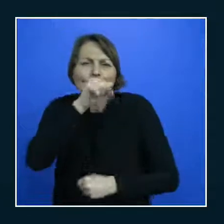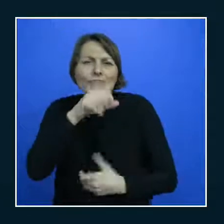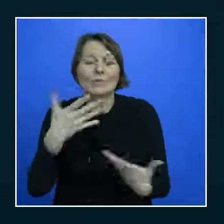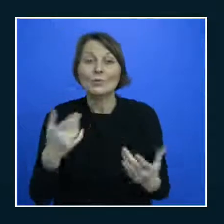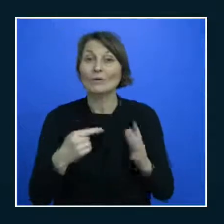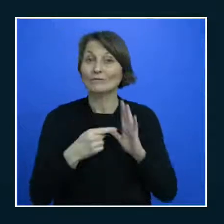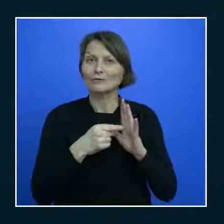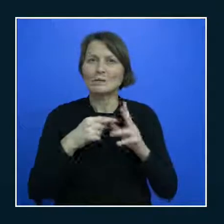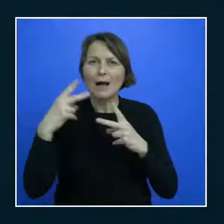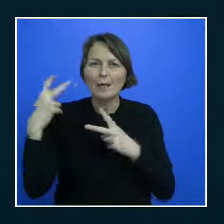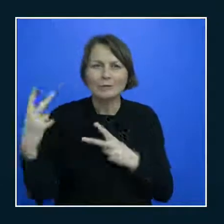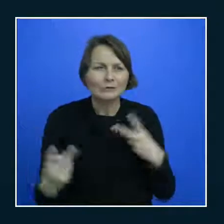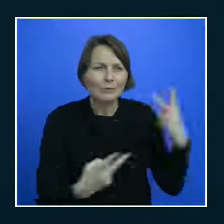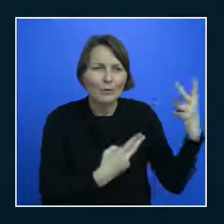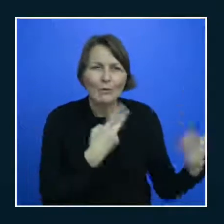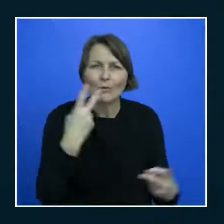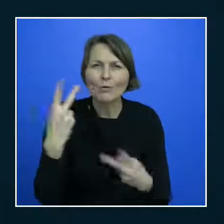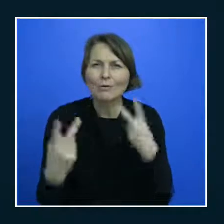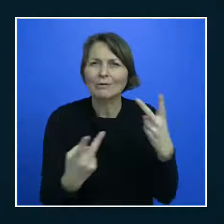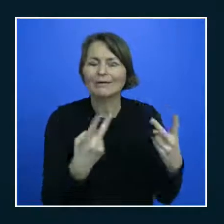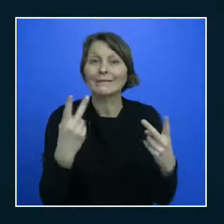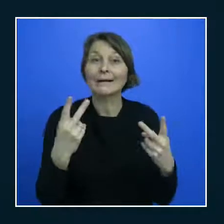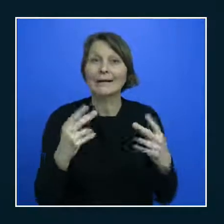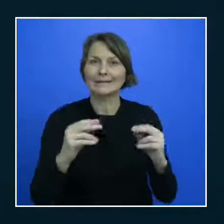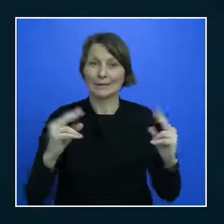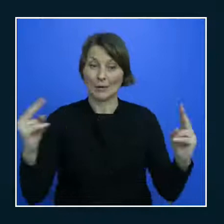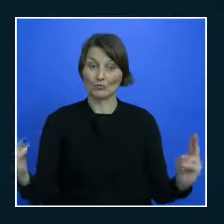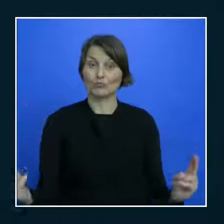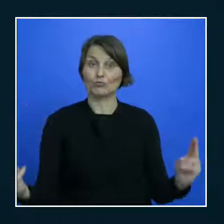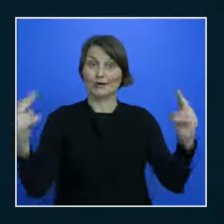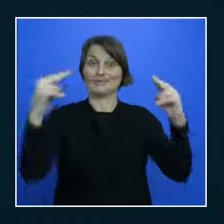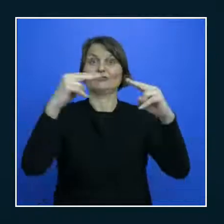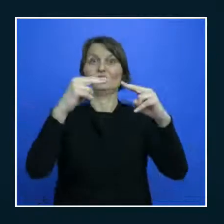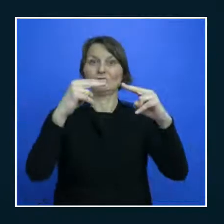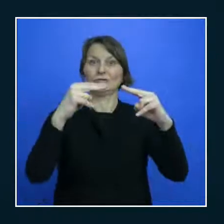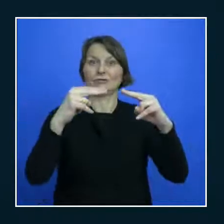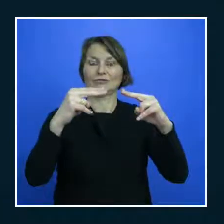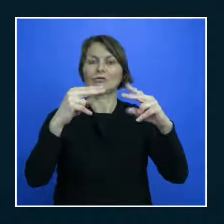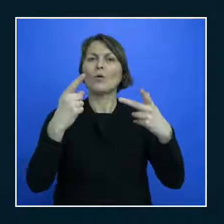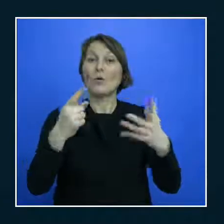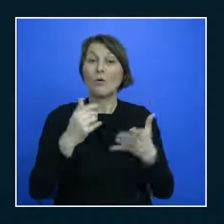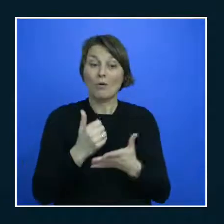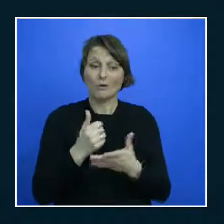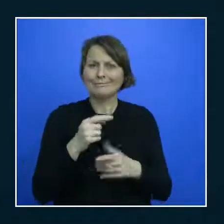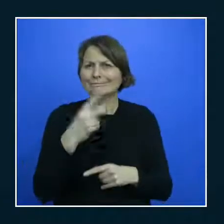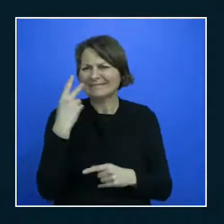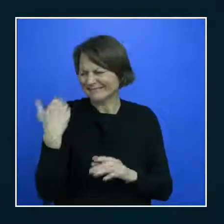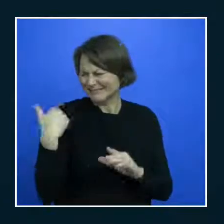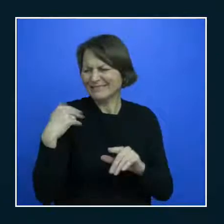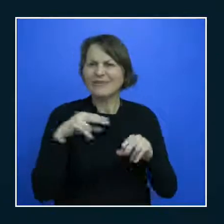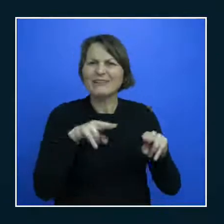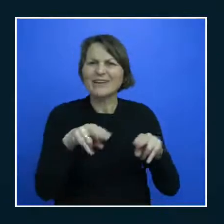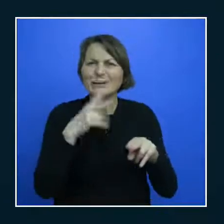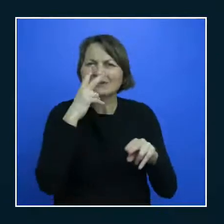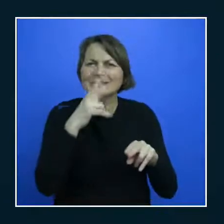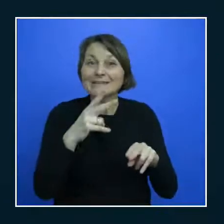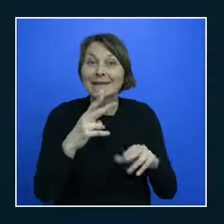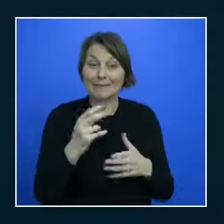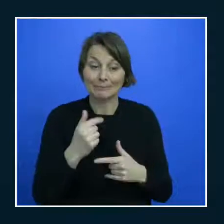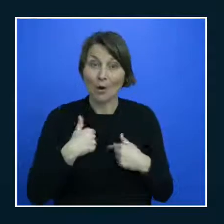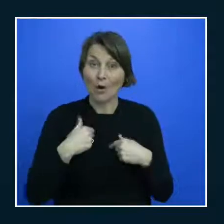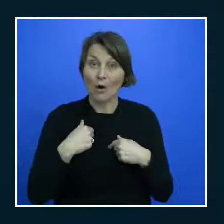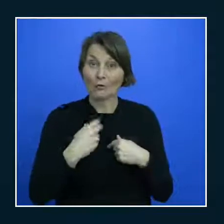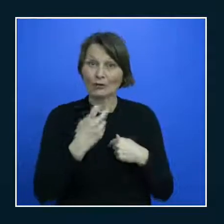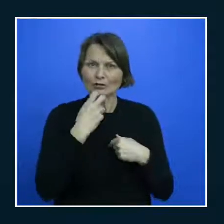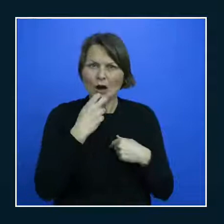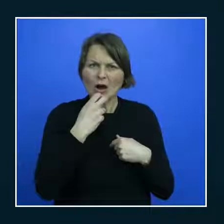they were looking for faults, or for example, helping with the surgery. I would never help us help with that, but that was